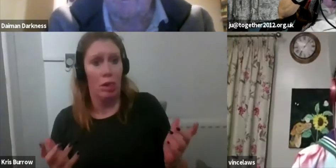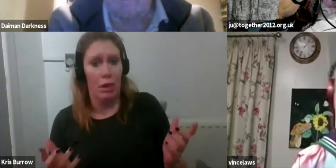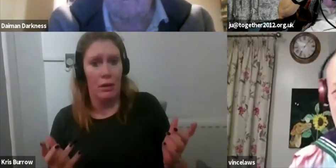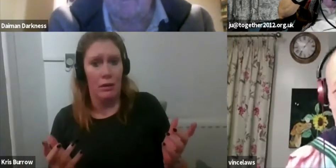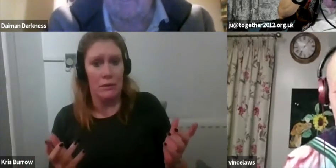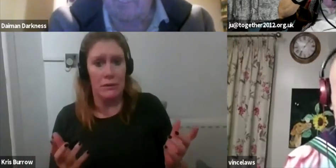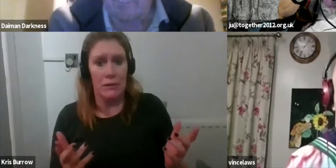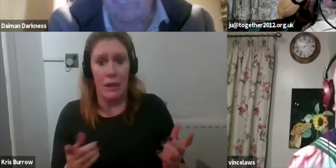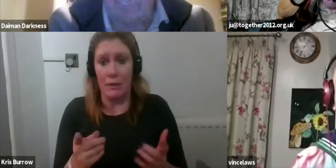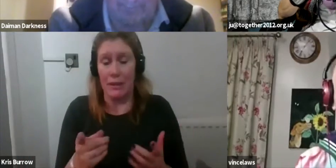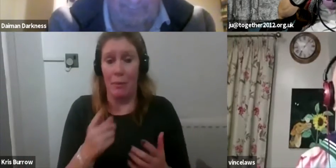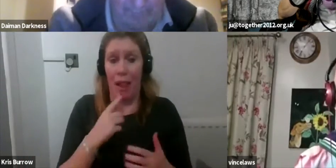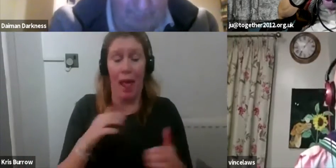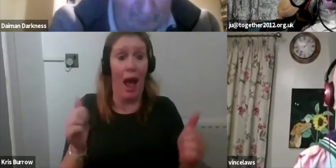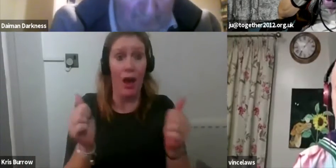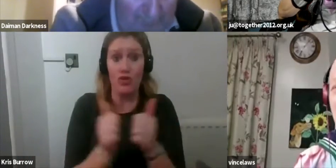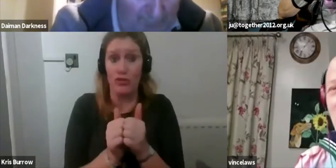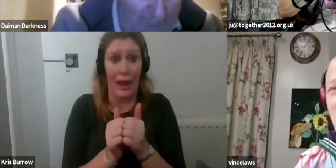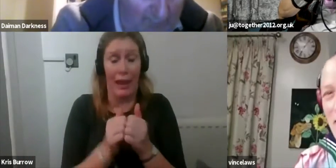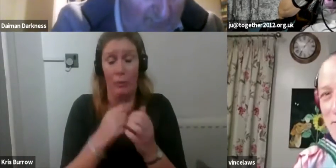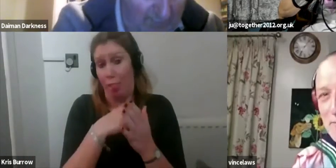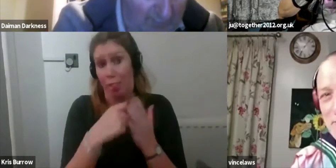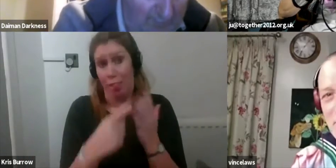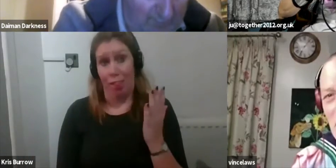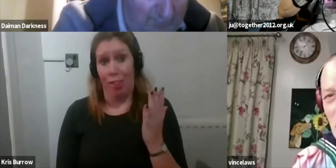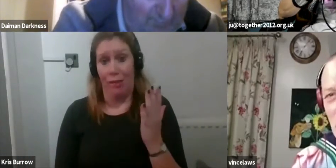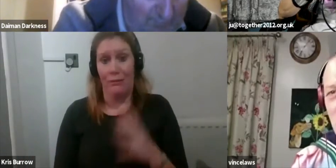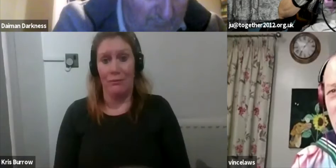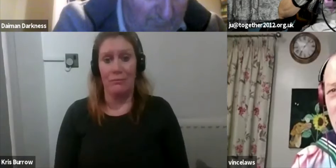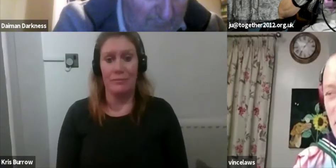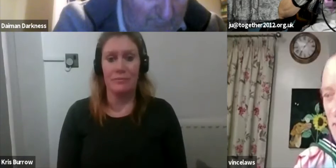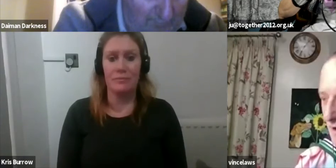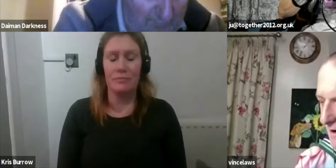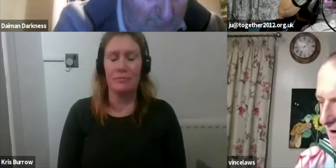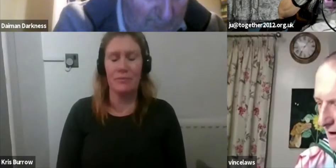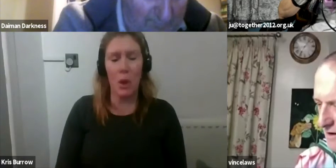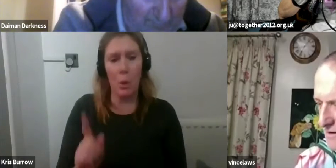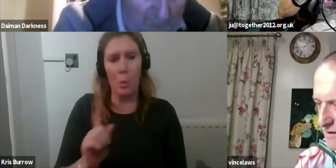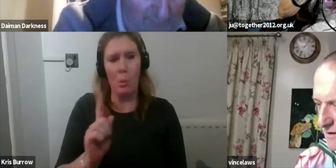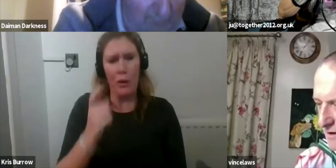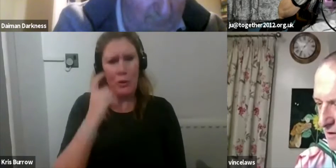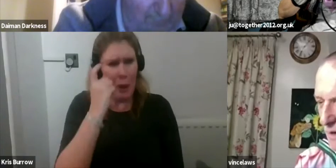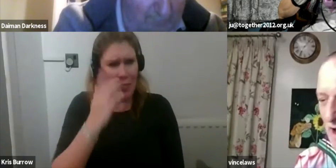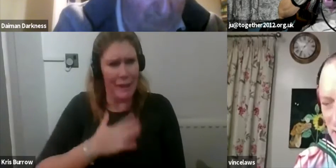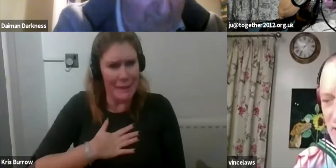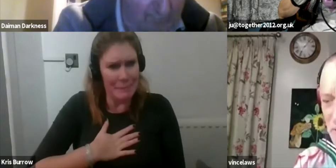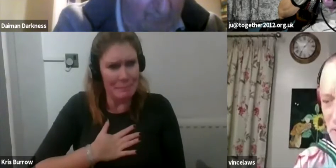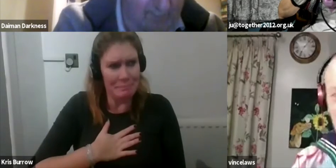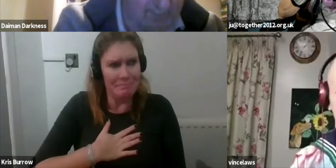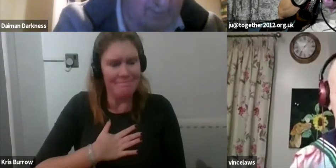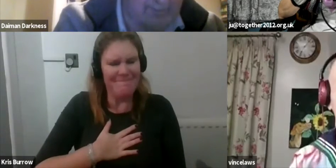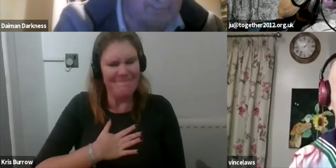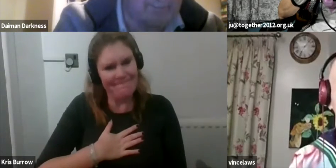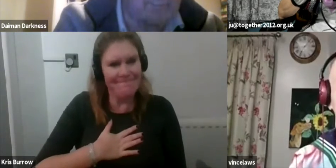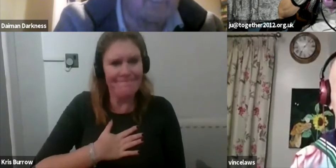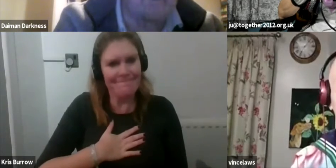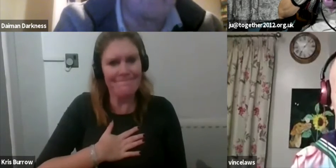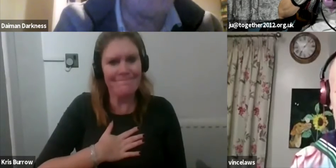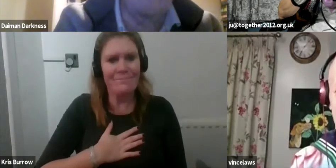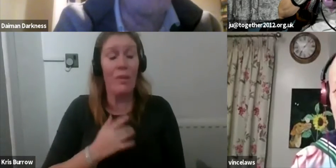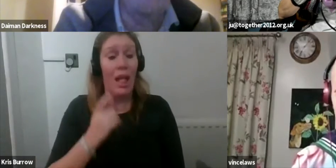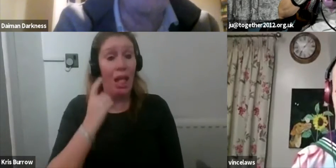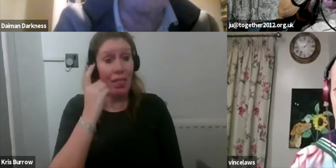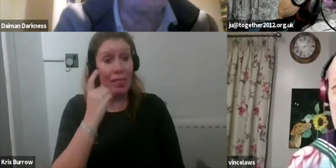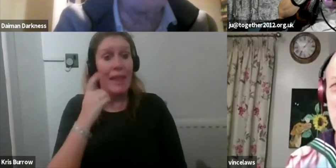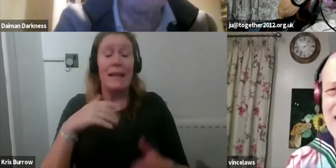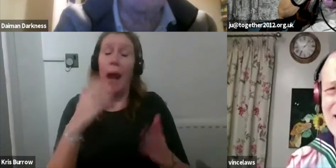Well, I agree with all the above, obviously. What do I think? Well, I think there is a problem with that,